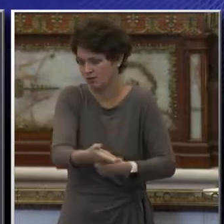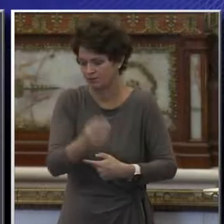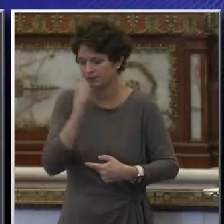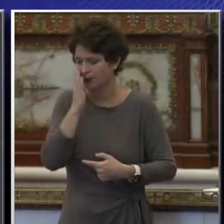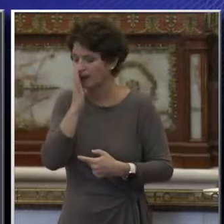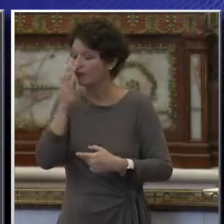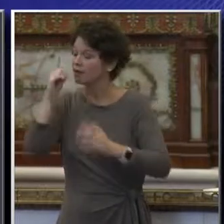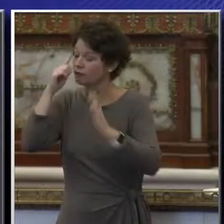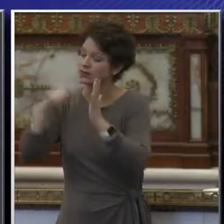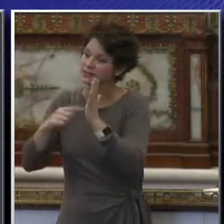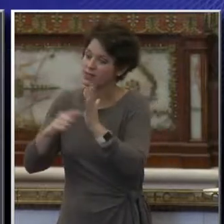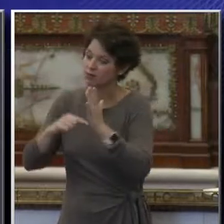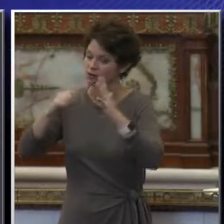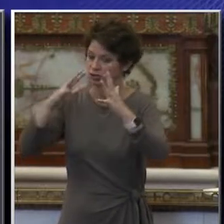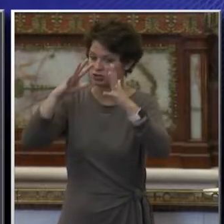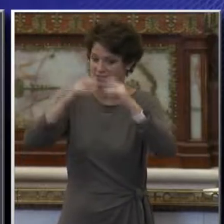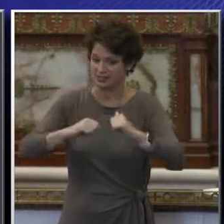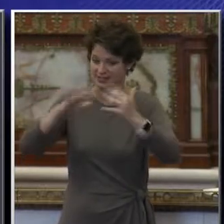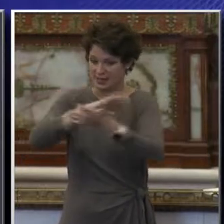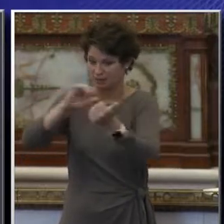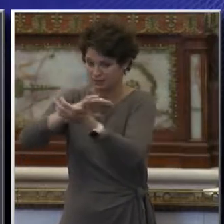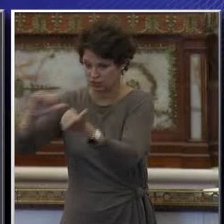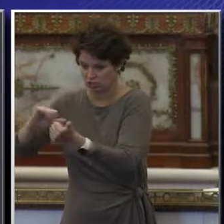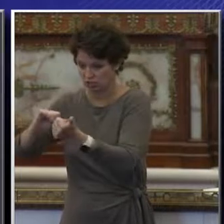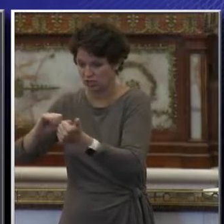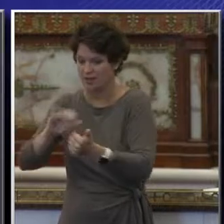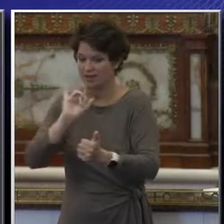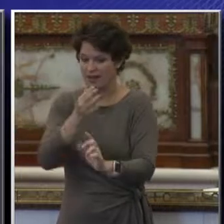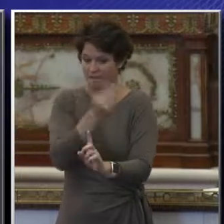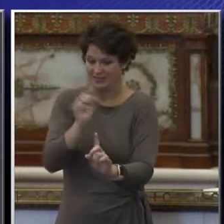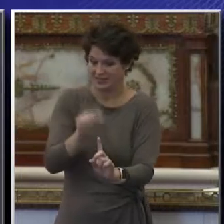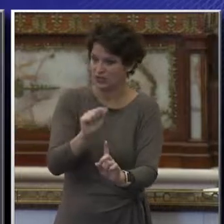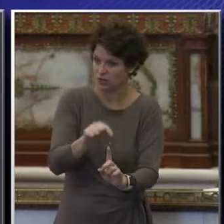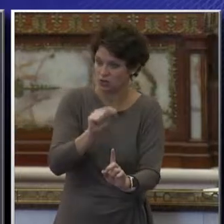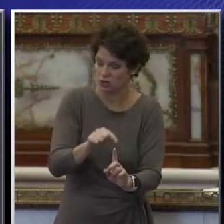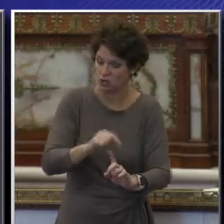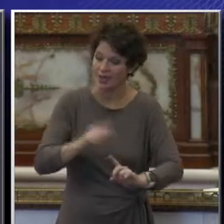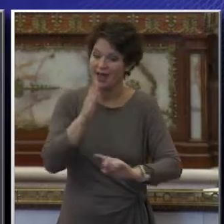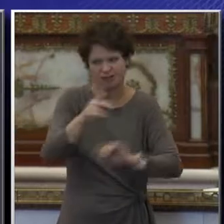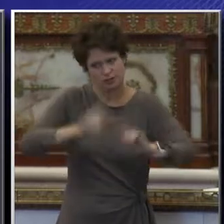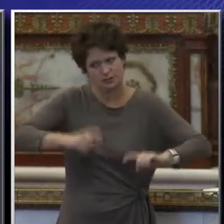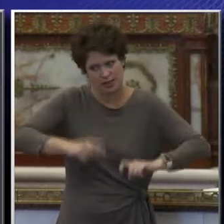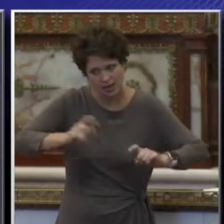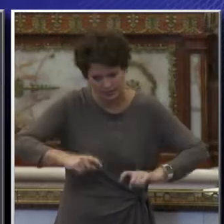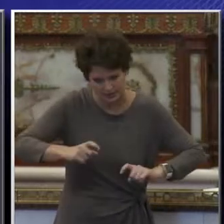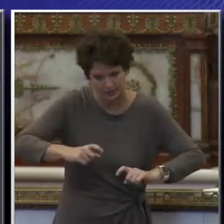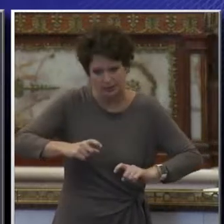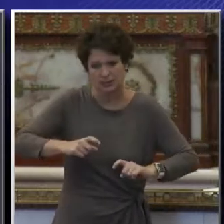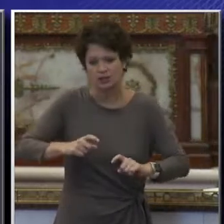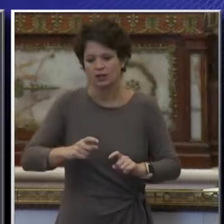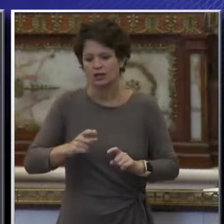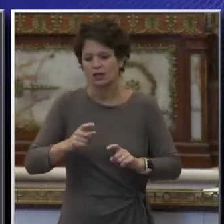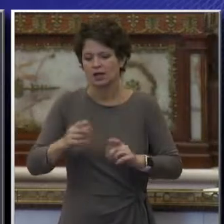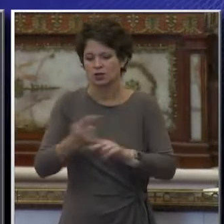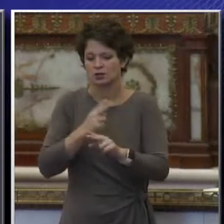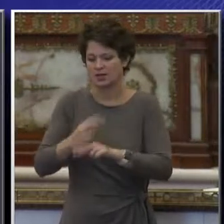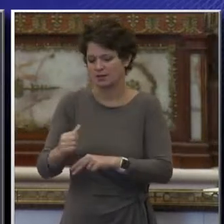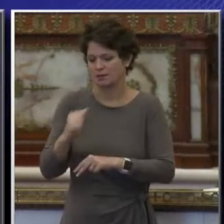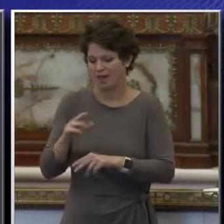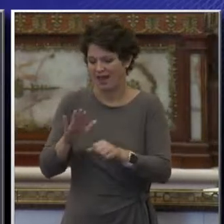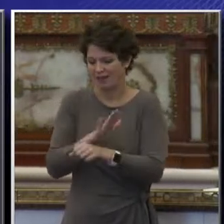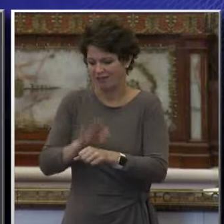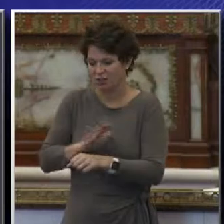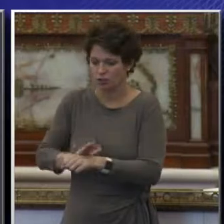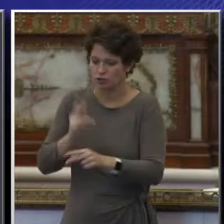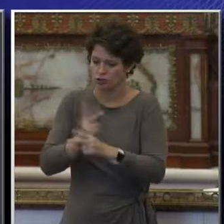we're doing demolition, we're looking to use those materials after doing testing on those to use as backfill to keep as much